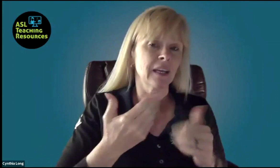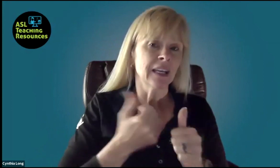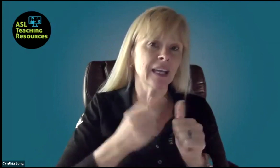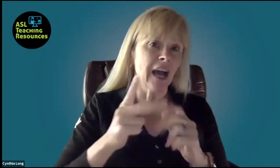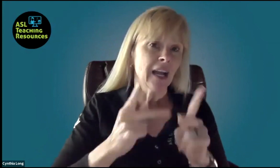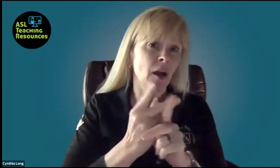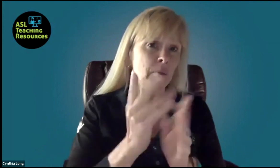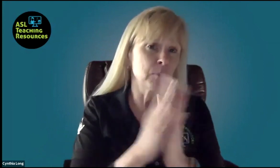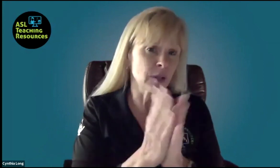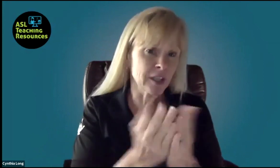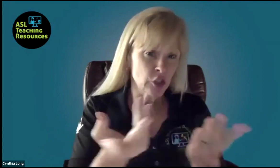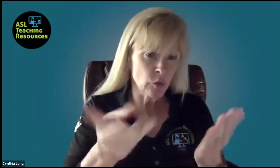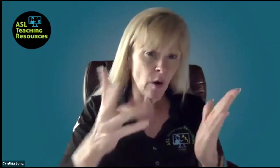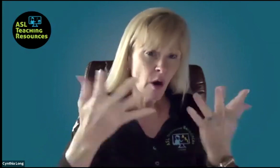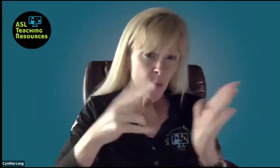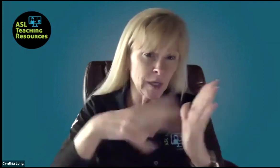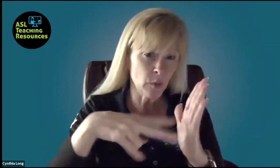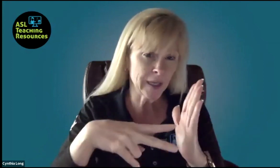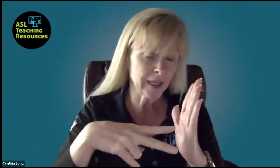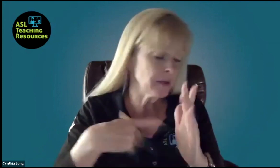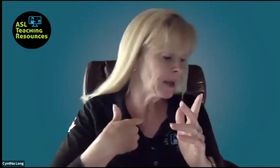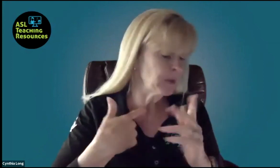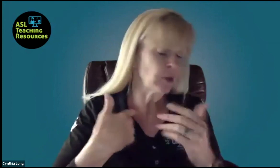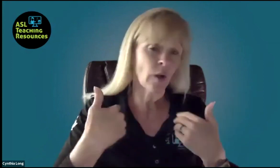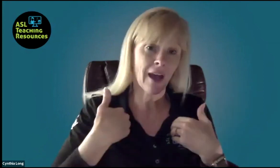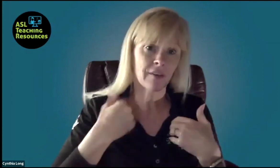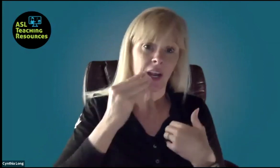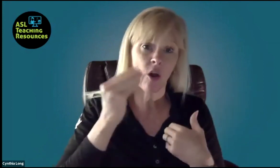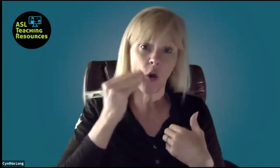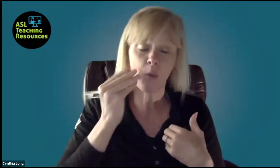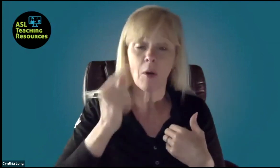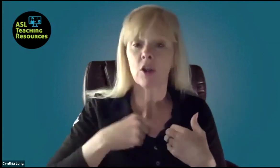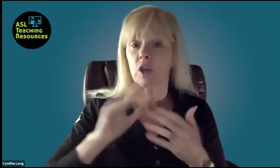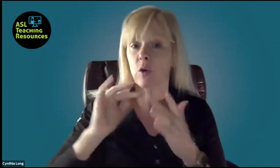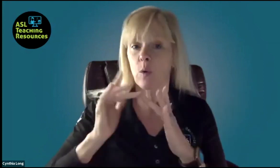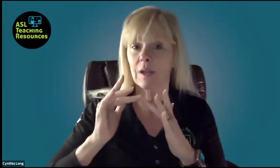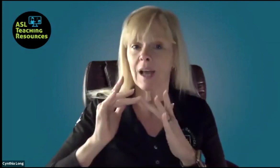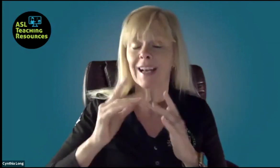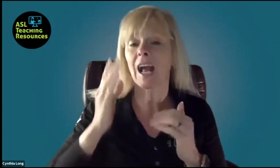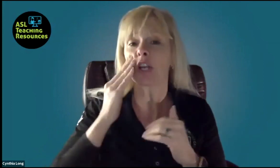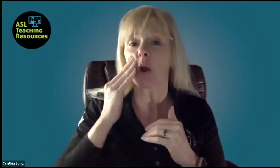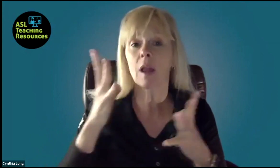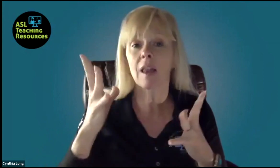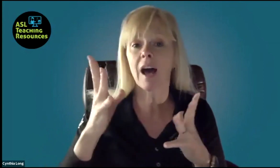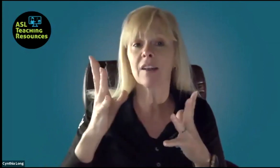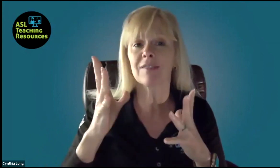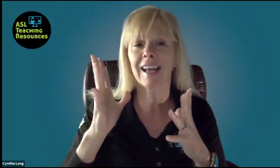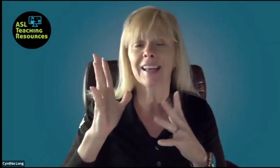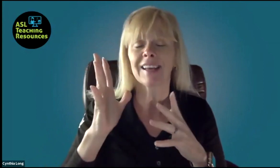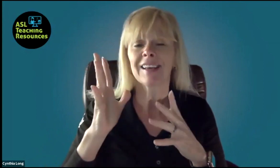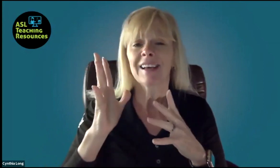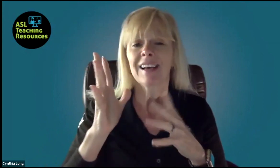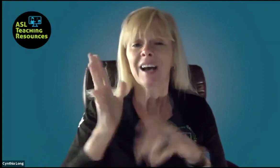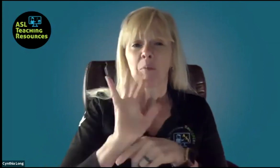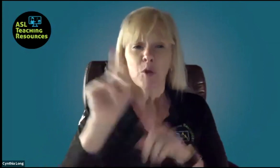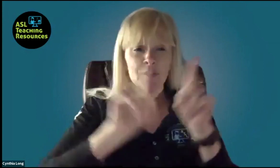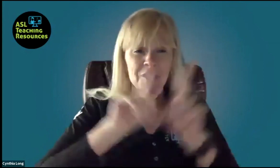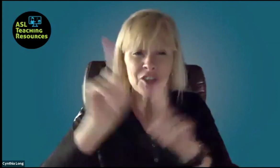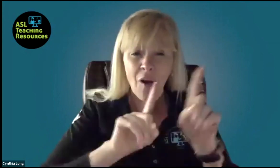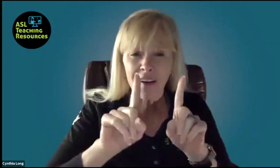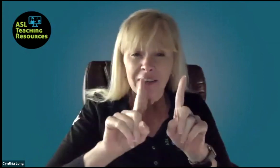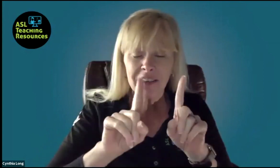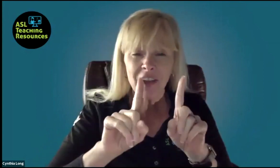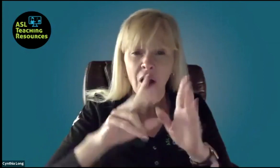maybe any kind of book that you are already reading, maybe you have it at home or you can go online. I know a lot of like